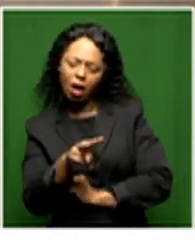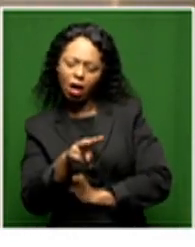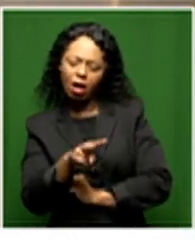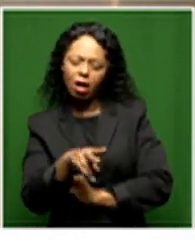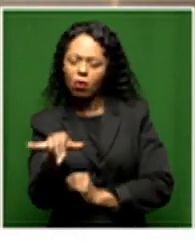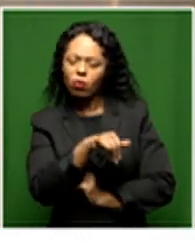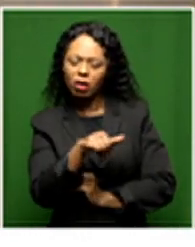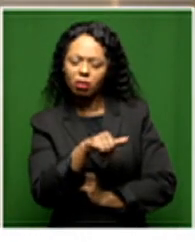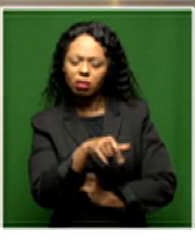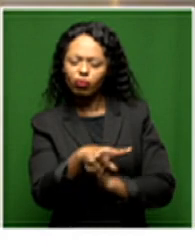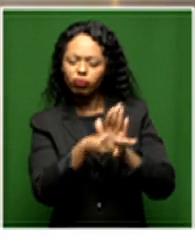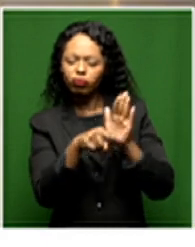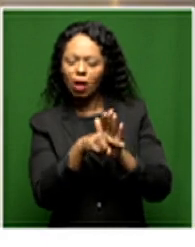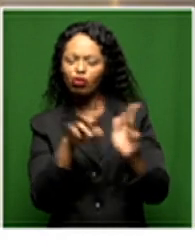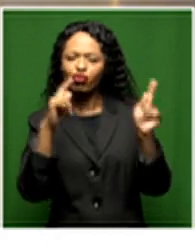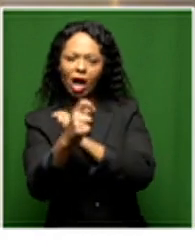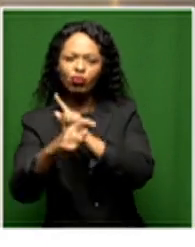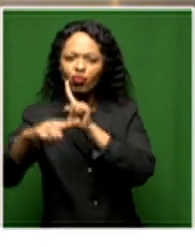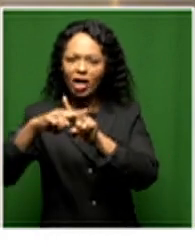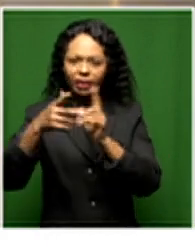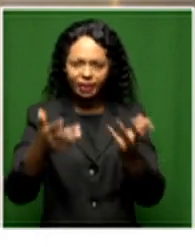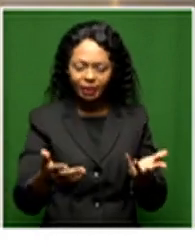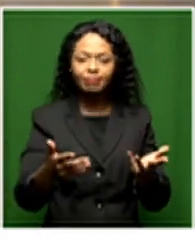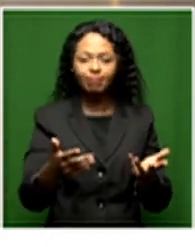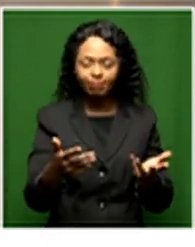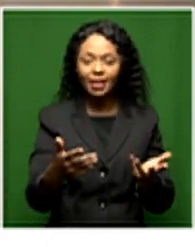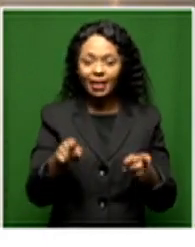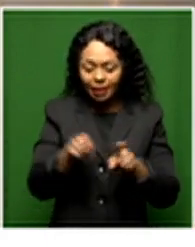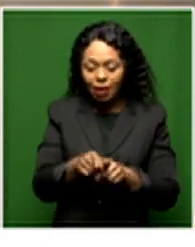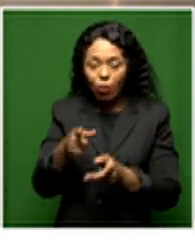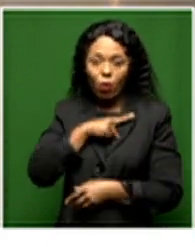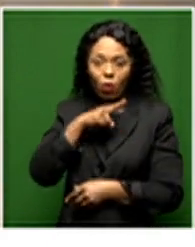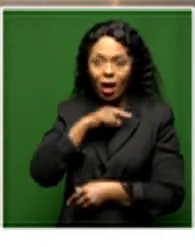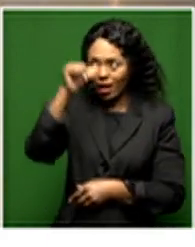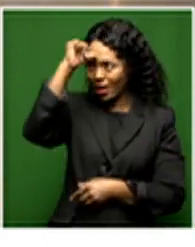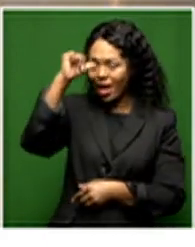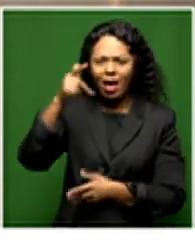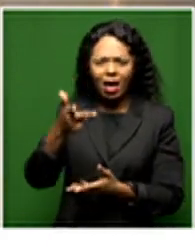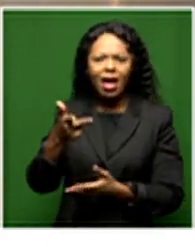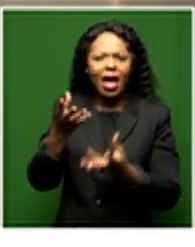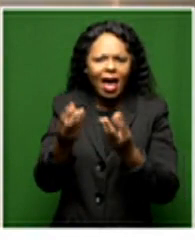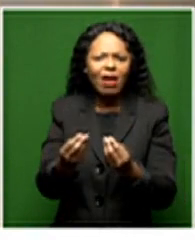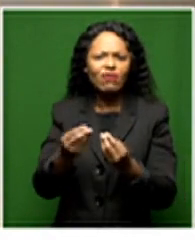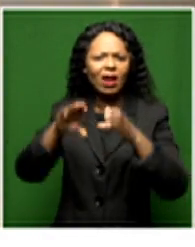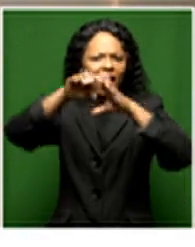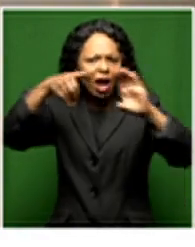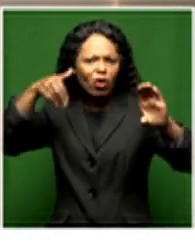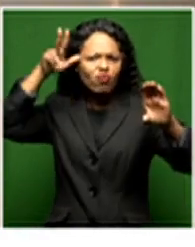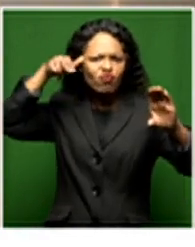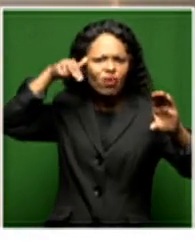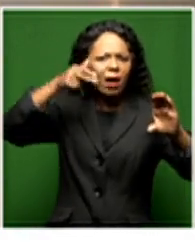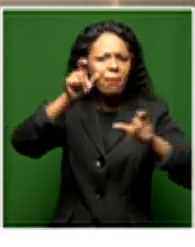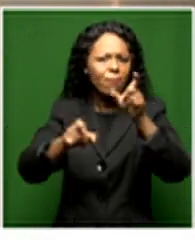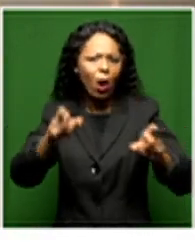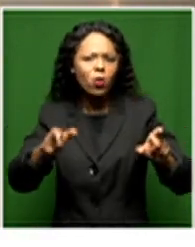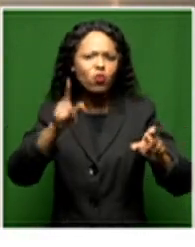So one of the reasons why India led for so long in this outsourcing field is because they had graduates doing some of